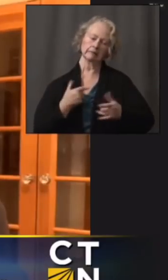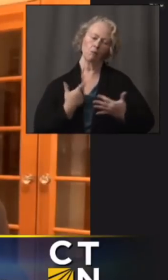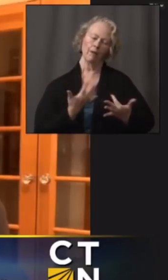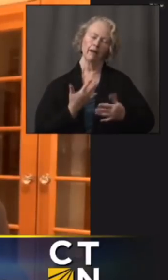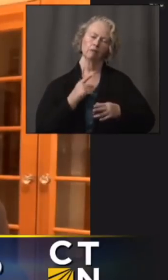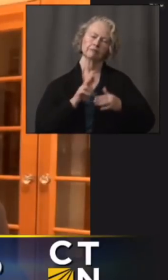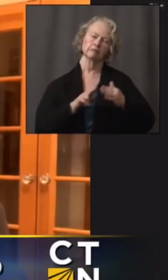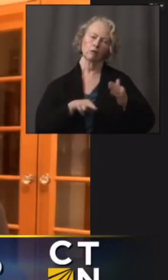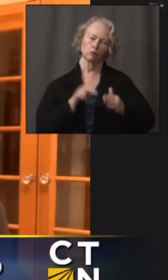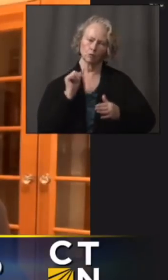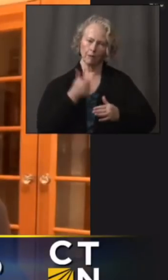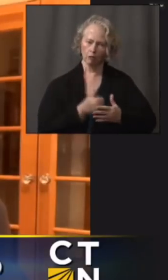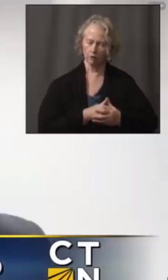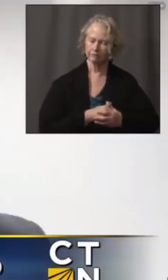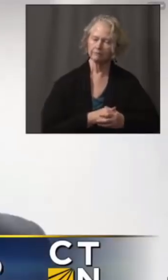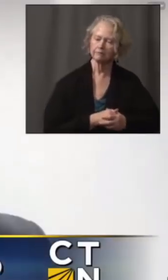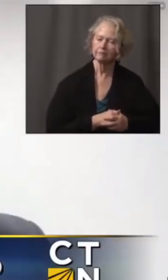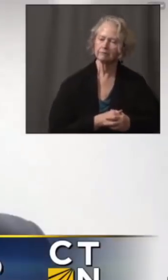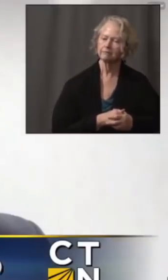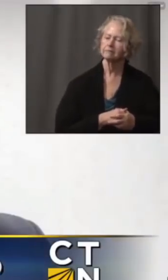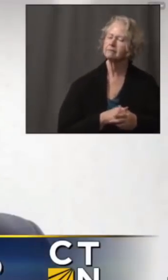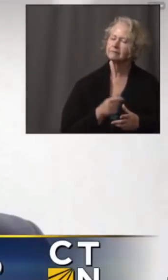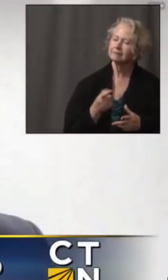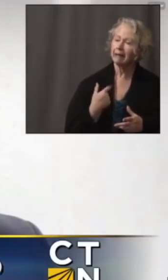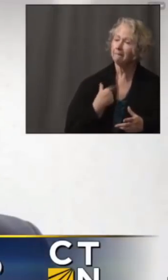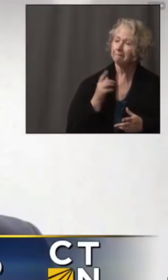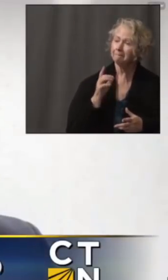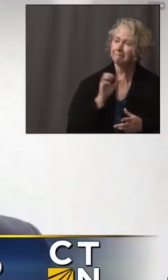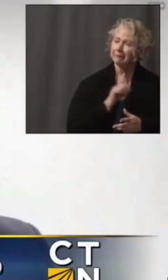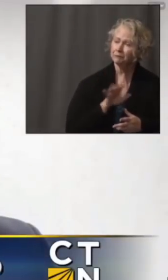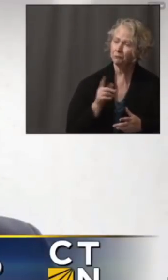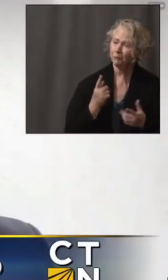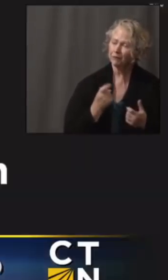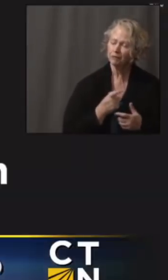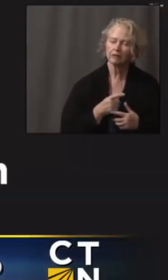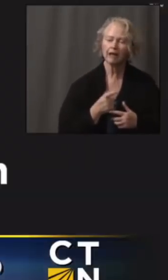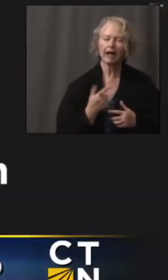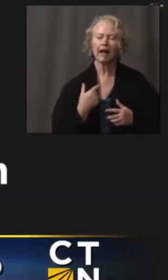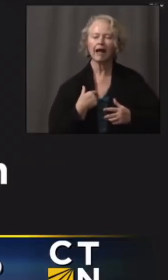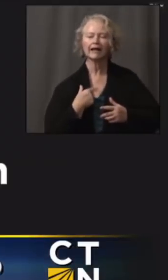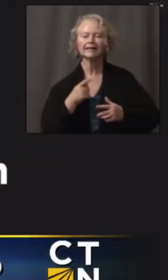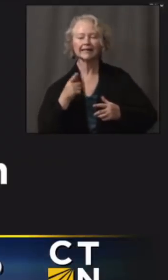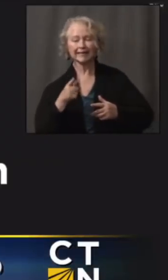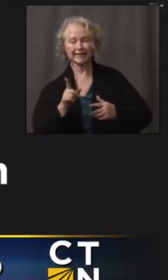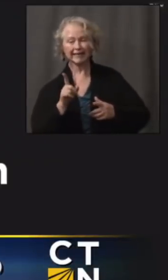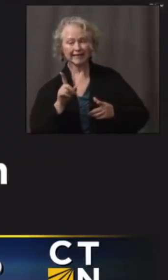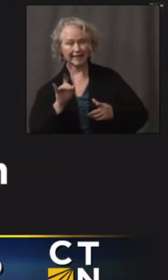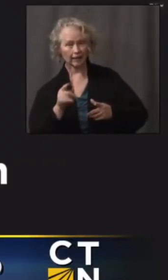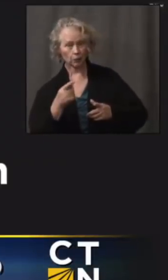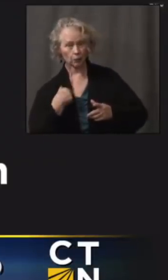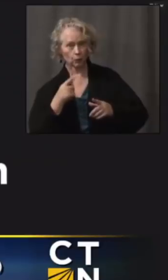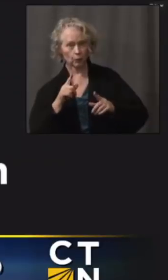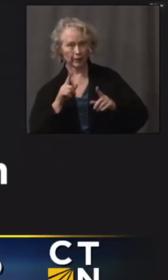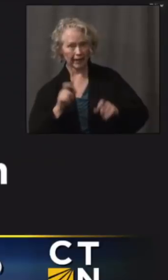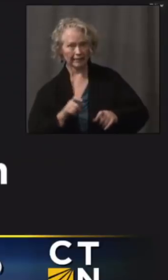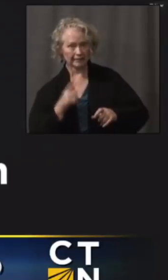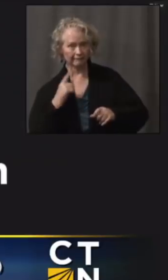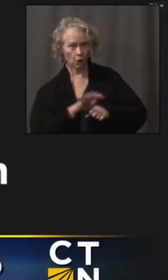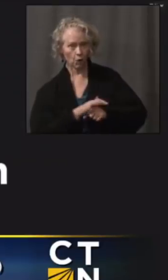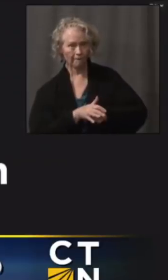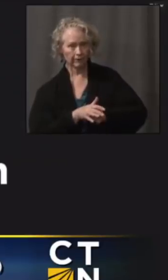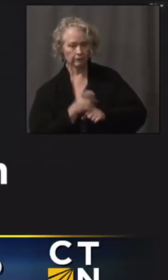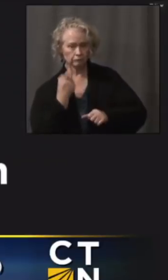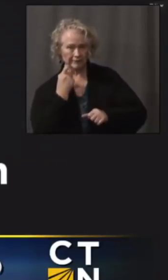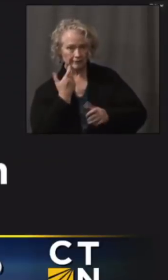tomorrow. Sorry, I missed the question, unfortunately. I was just wondering if you've been tested for COVID in the last few days and whether